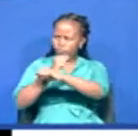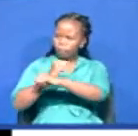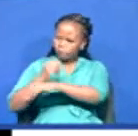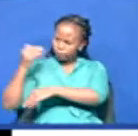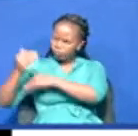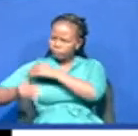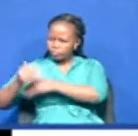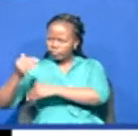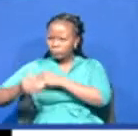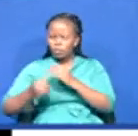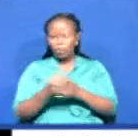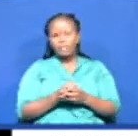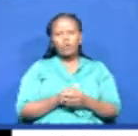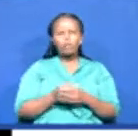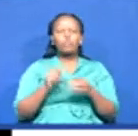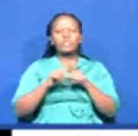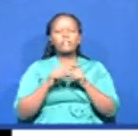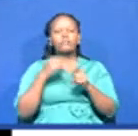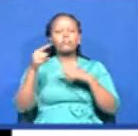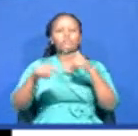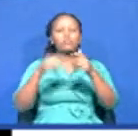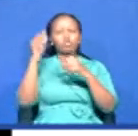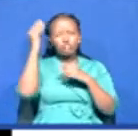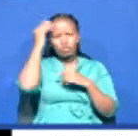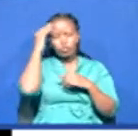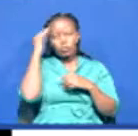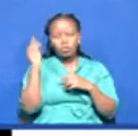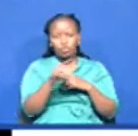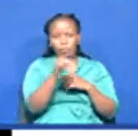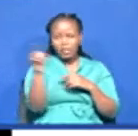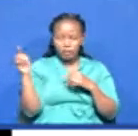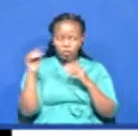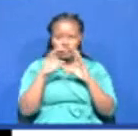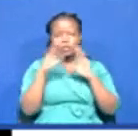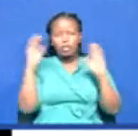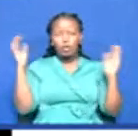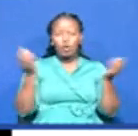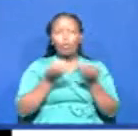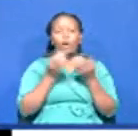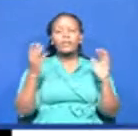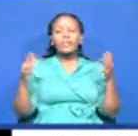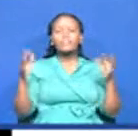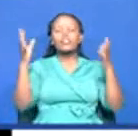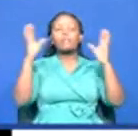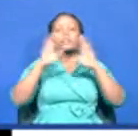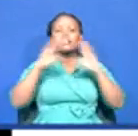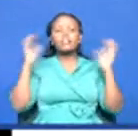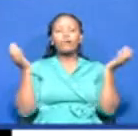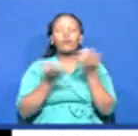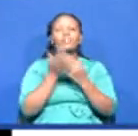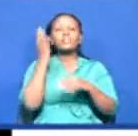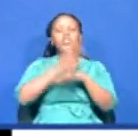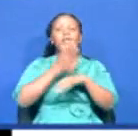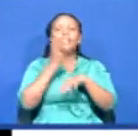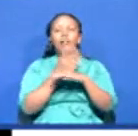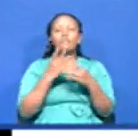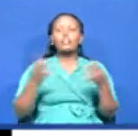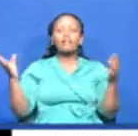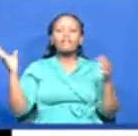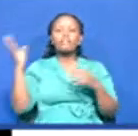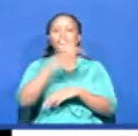I continue to remind you that the world today is celebrating the World Anti-Counterfeit Day with a